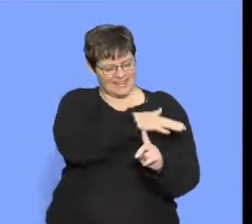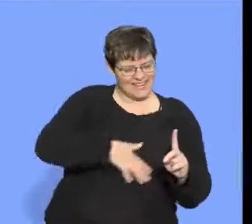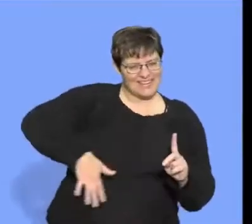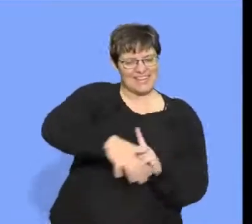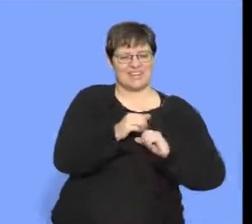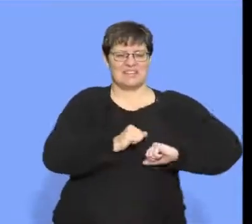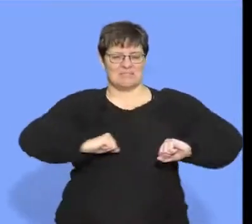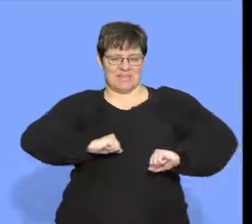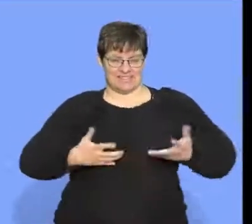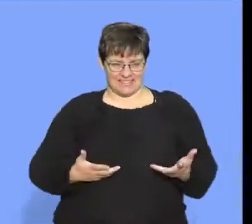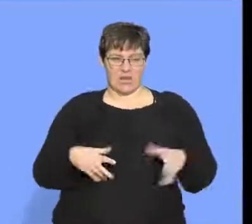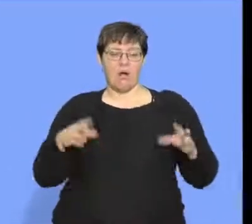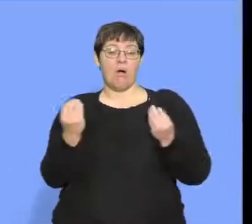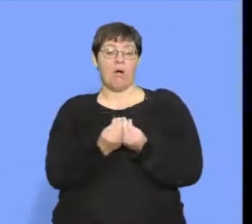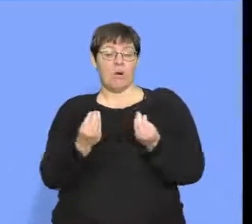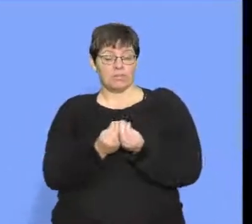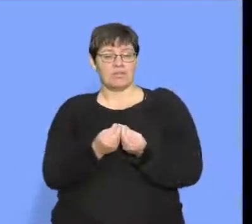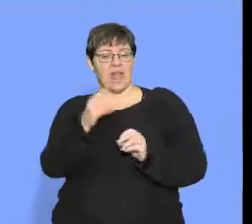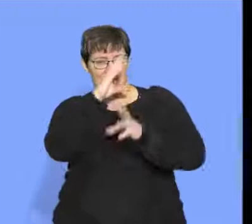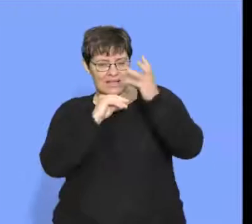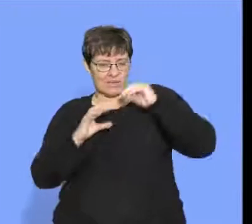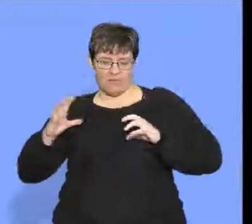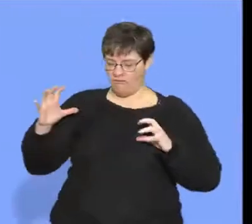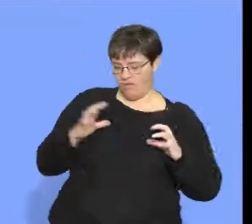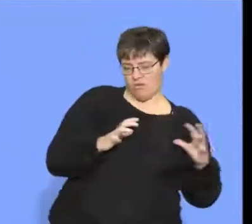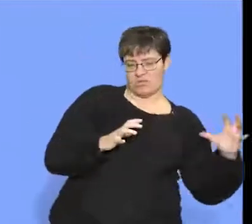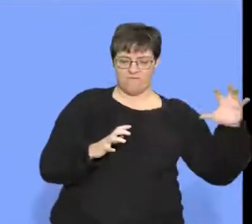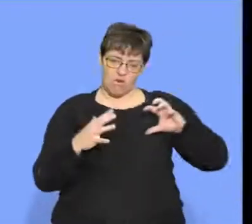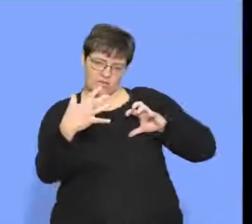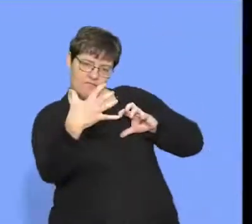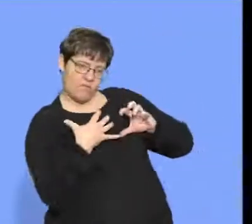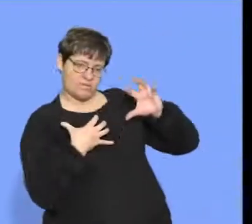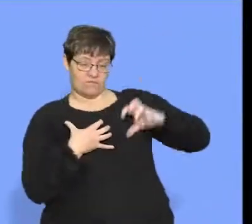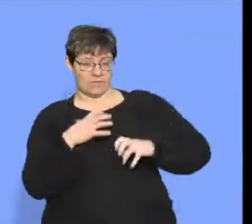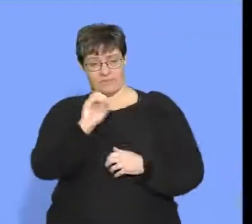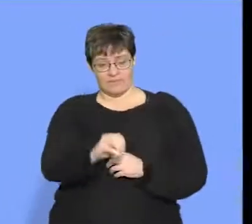a region in space where objects experience forces.